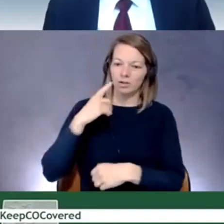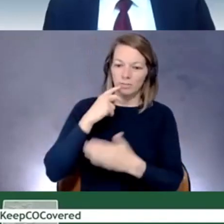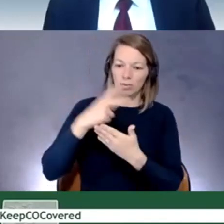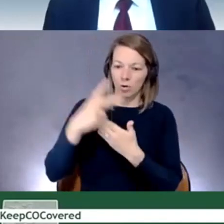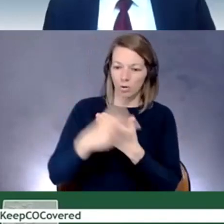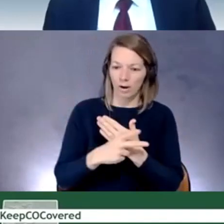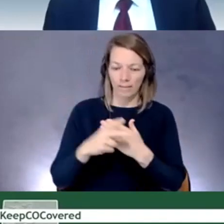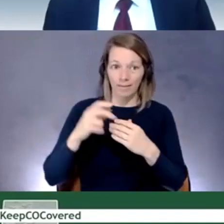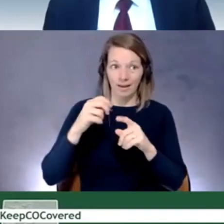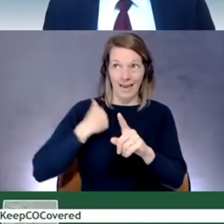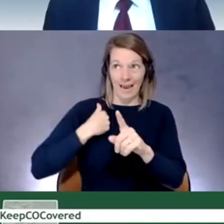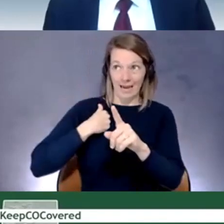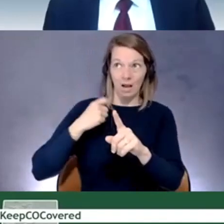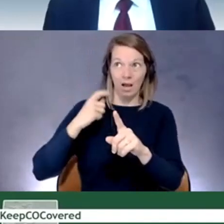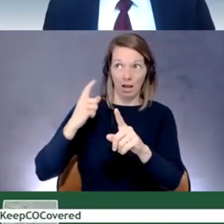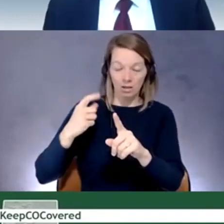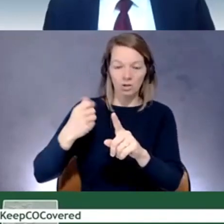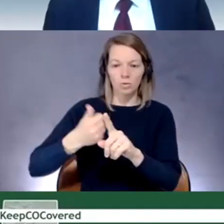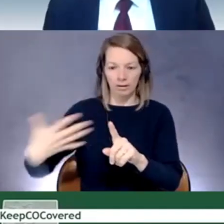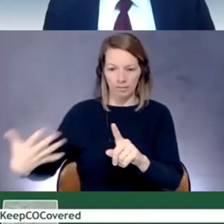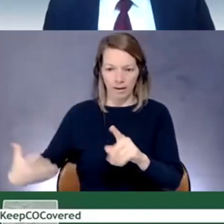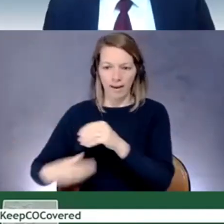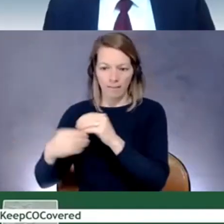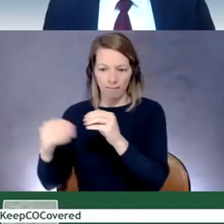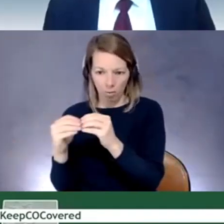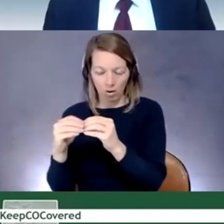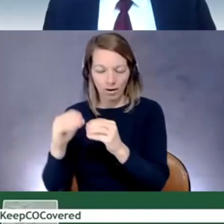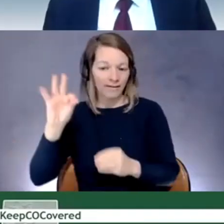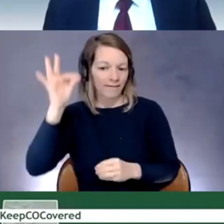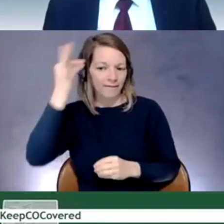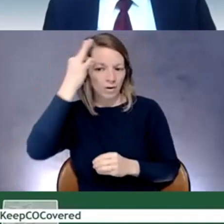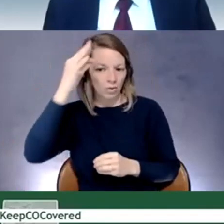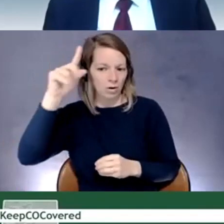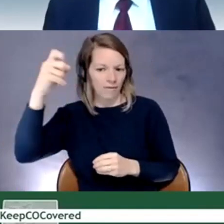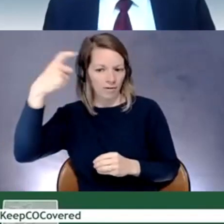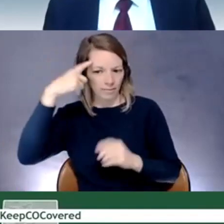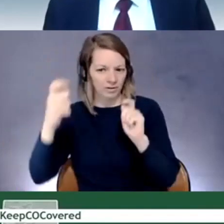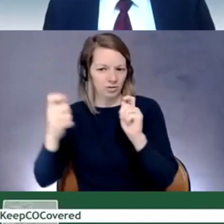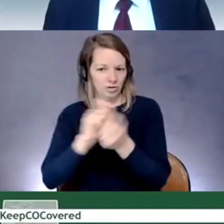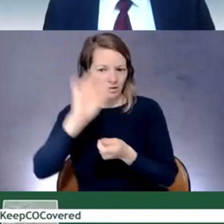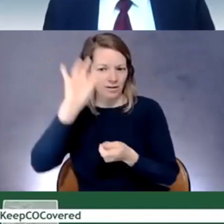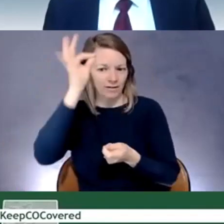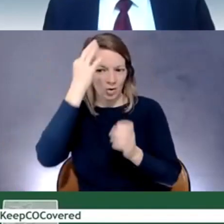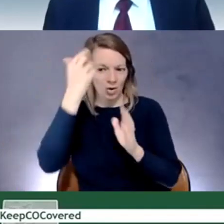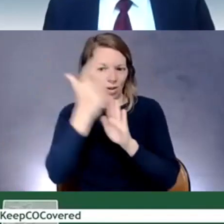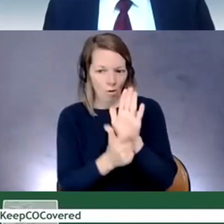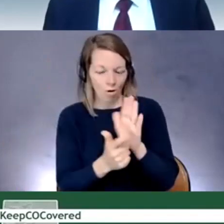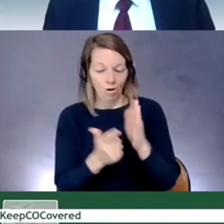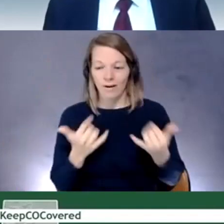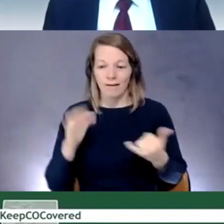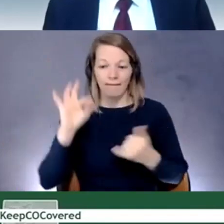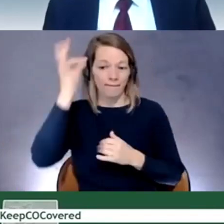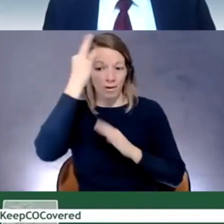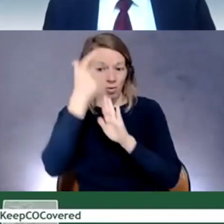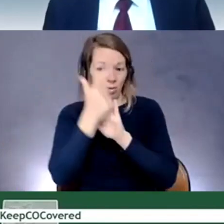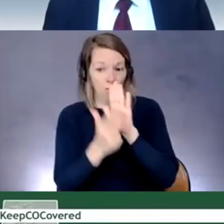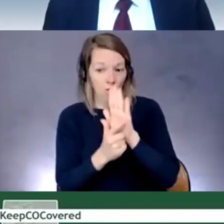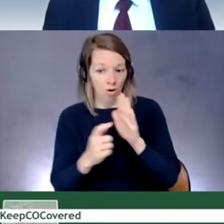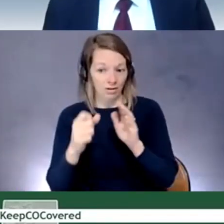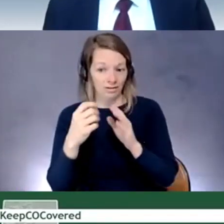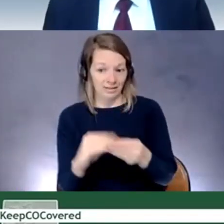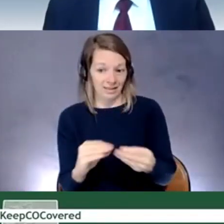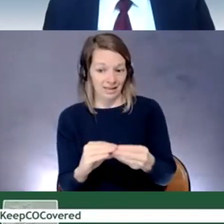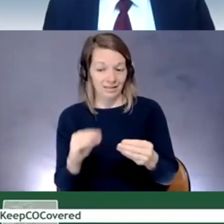beyond Canada, should the federal government change federal law. So right now, federal law states that